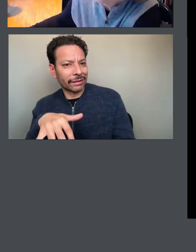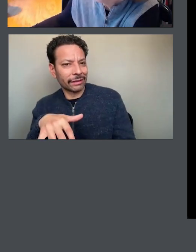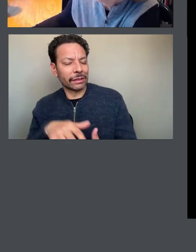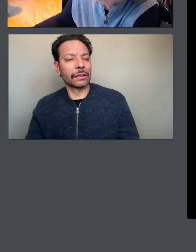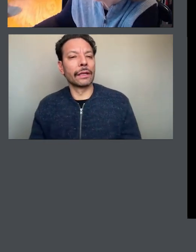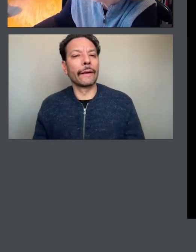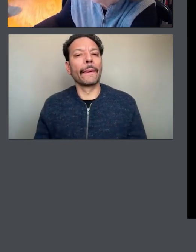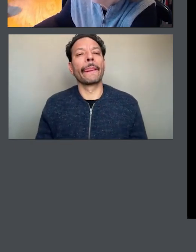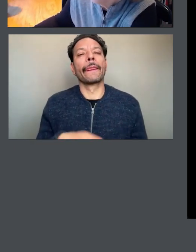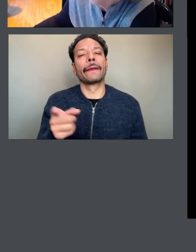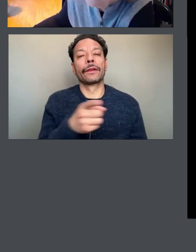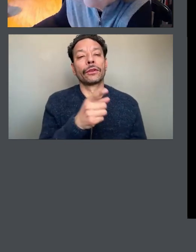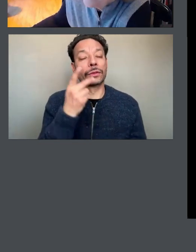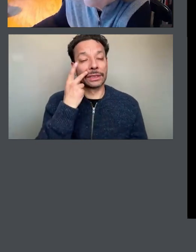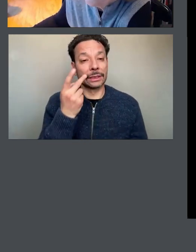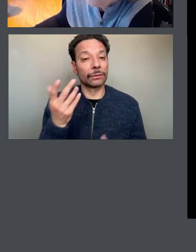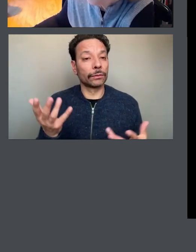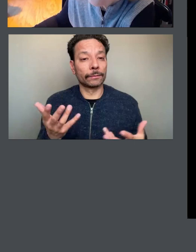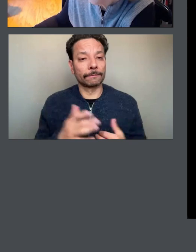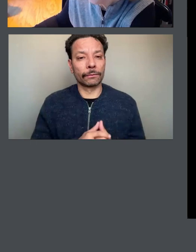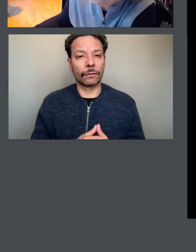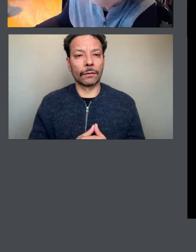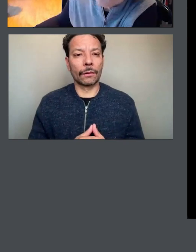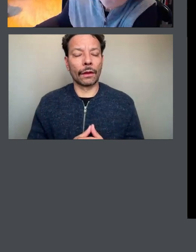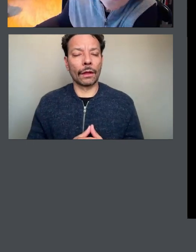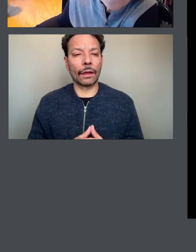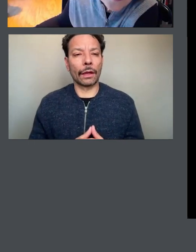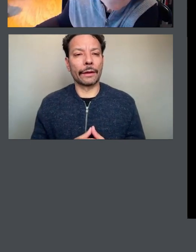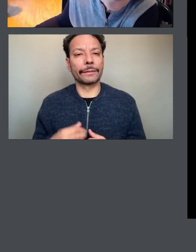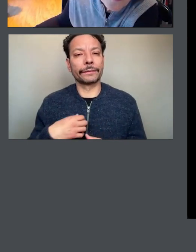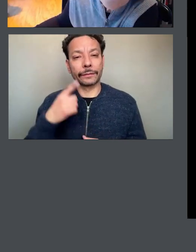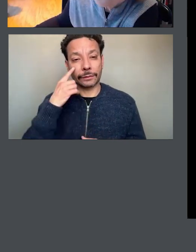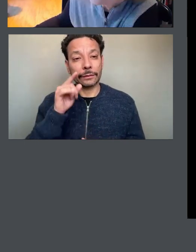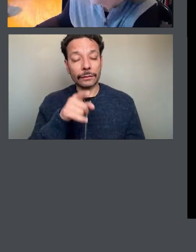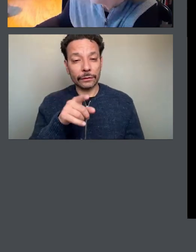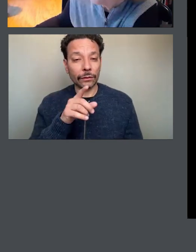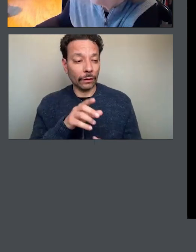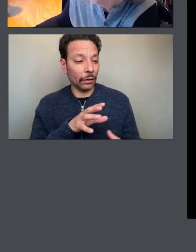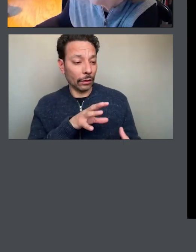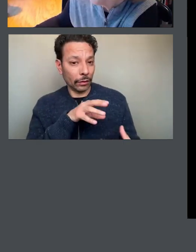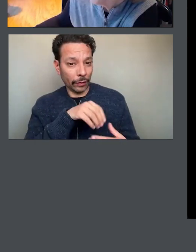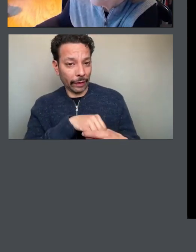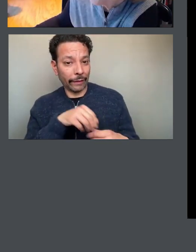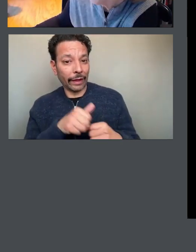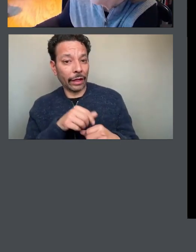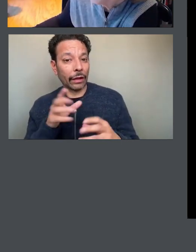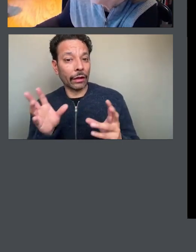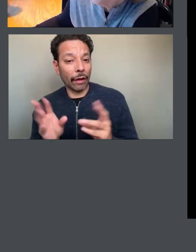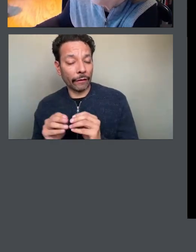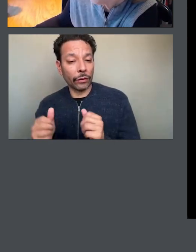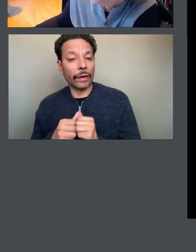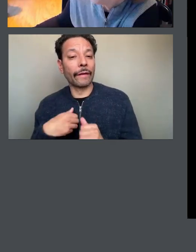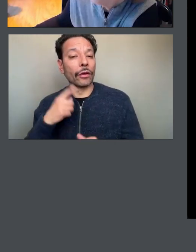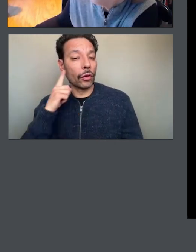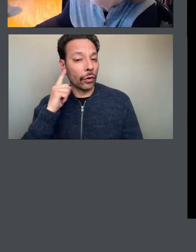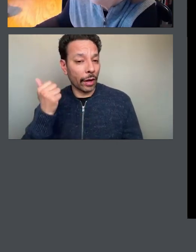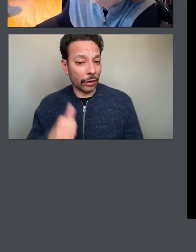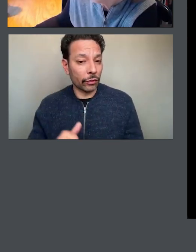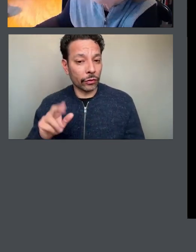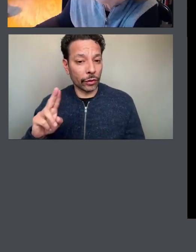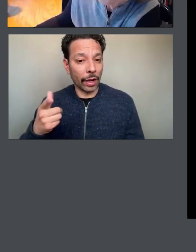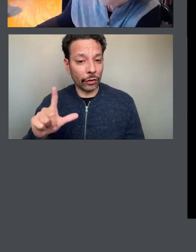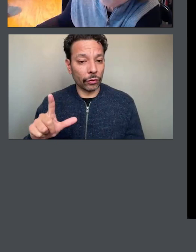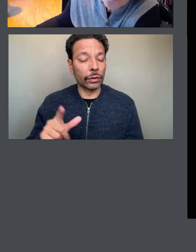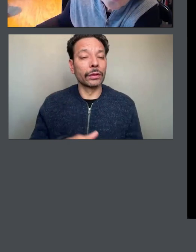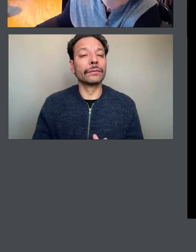And here you see, and this is why I think this is relevant for a conference even with unilateral hearing loss, is